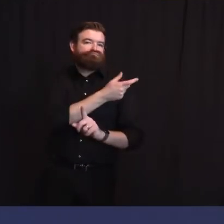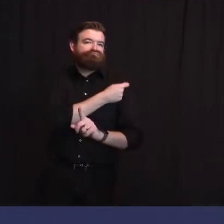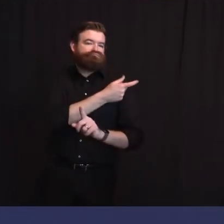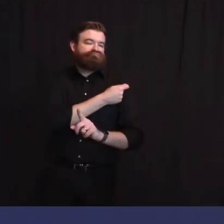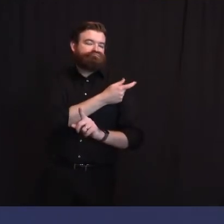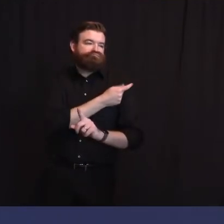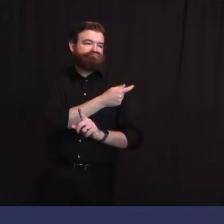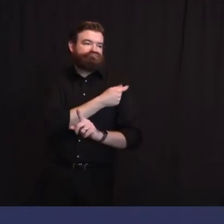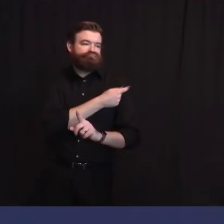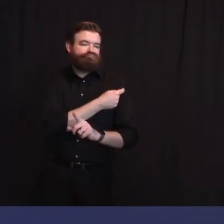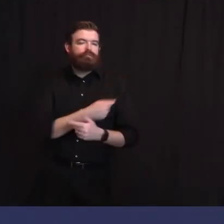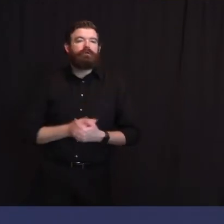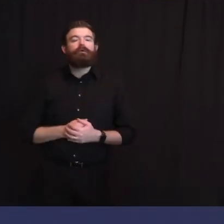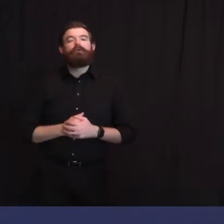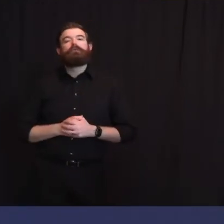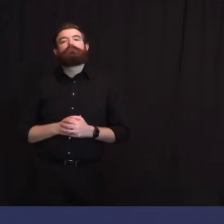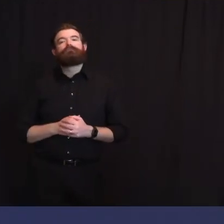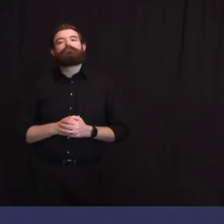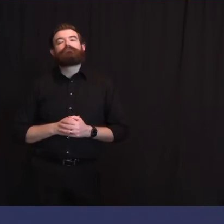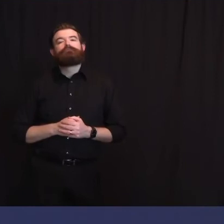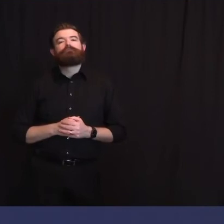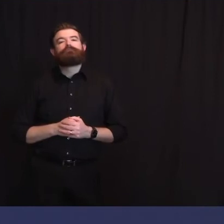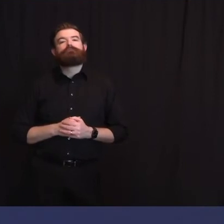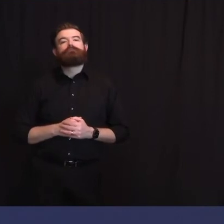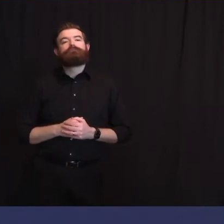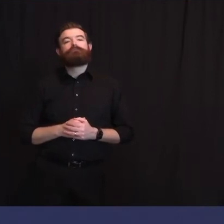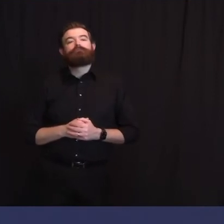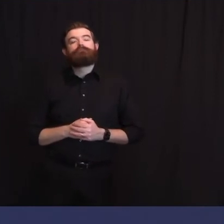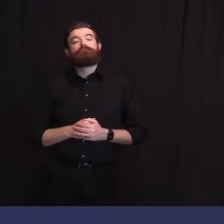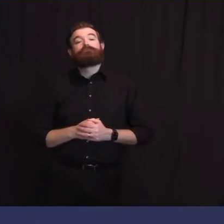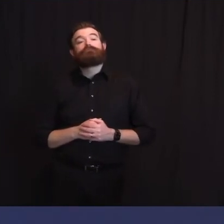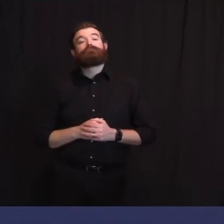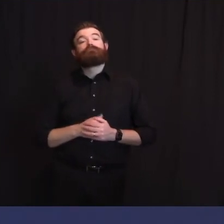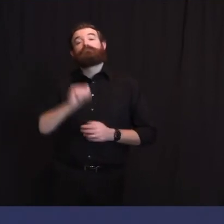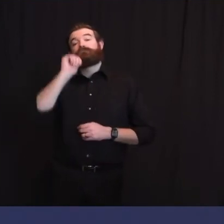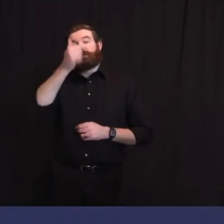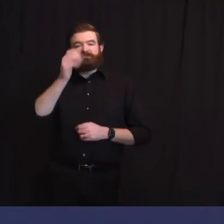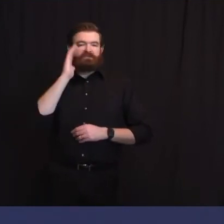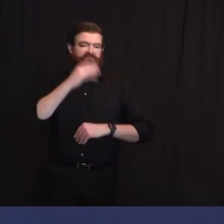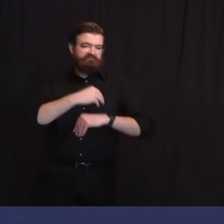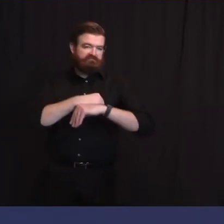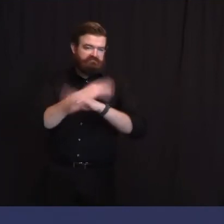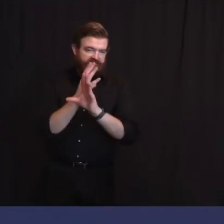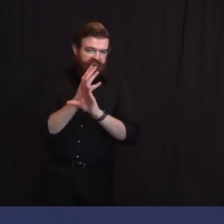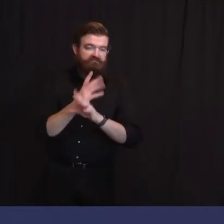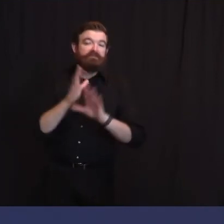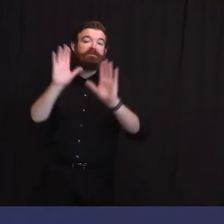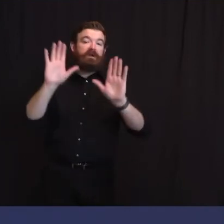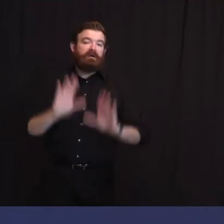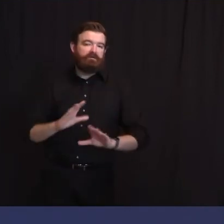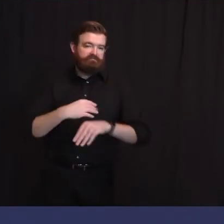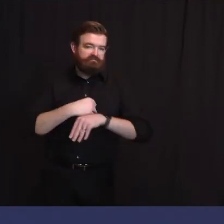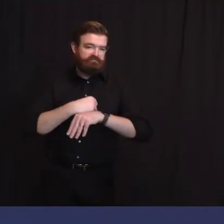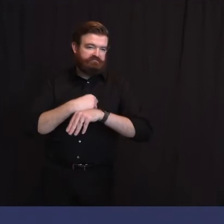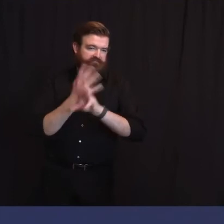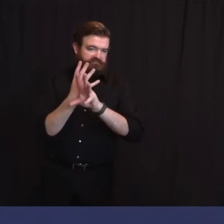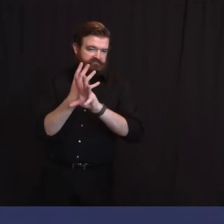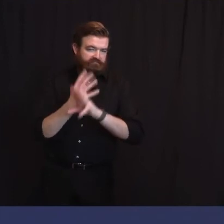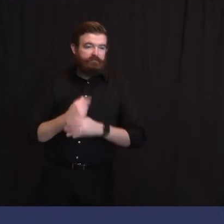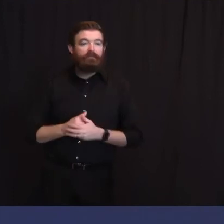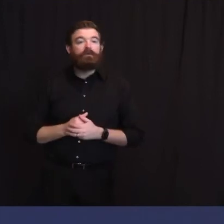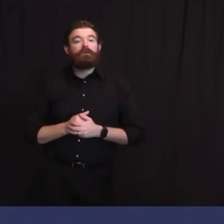us today. Unless you hear otherwise, we'll be virtual tomorrow and Sunday. And we'll be back here on the Monday, Wednesday, Friday